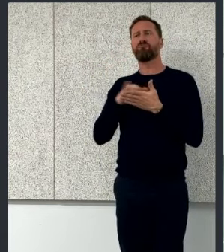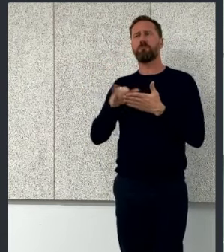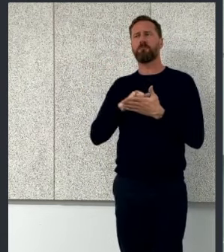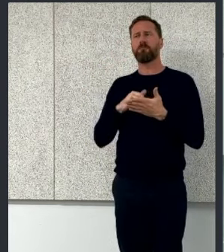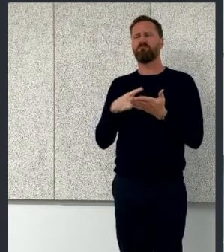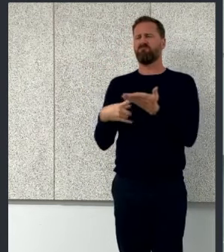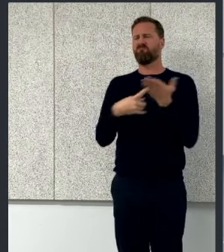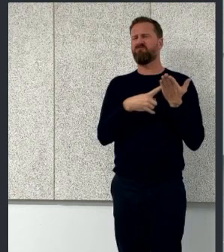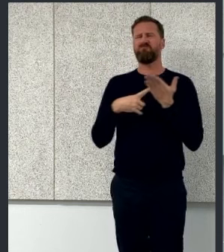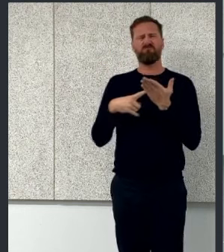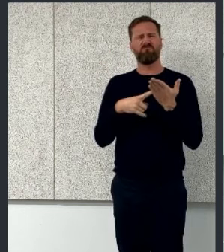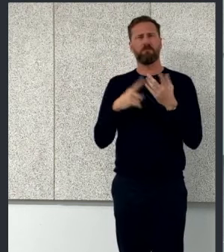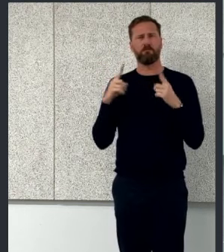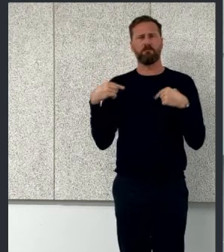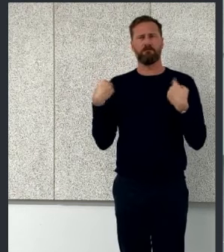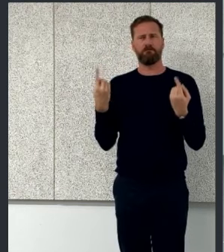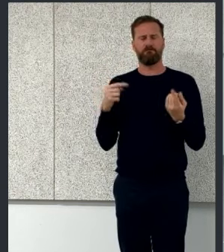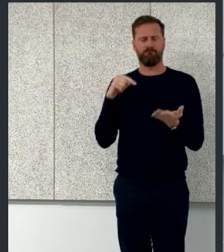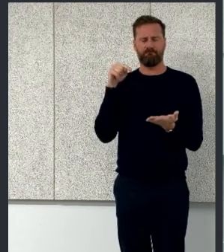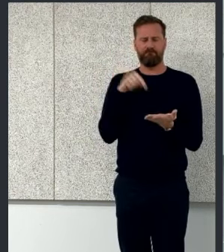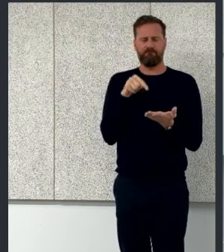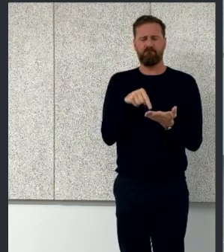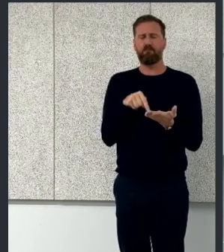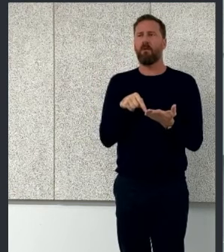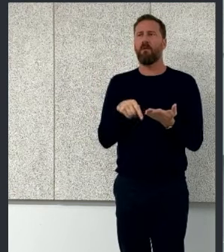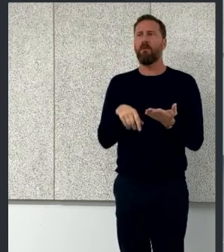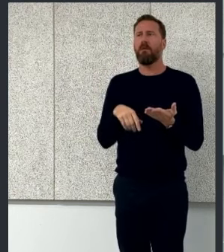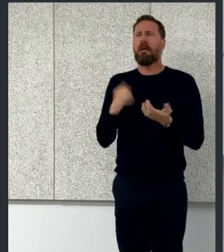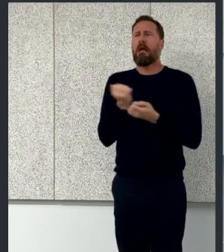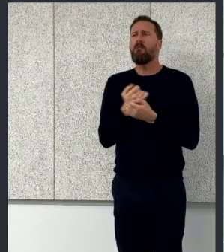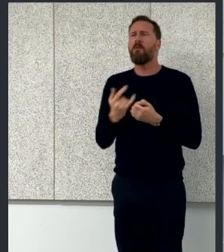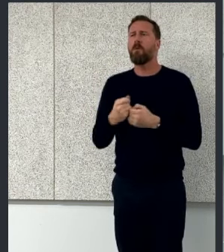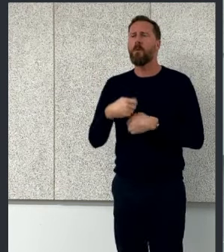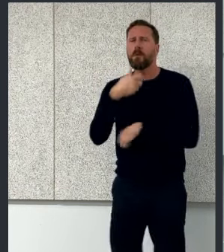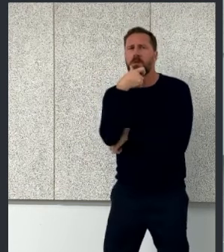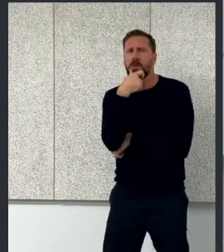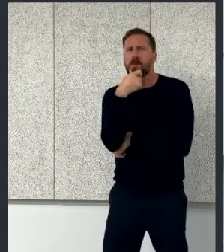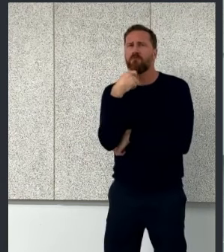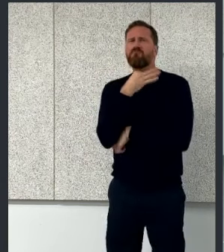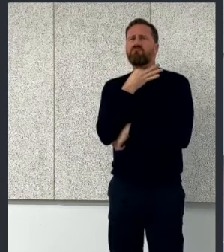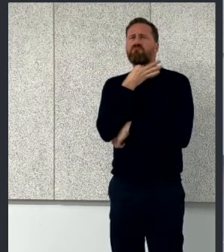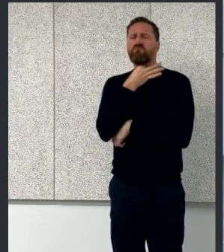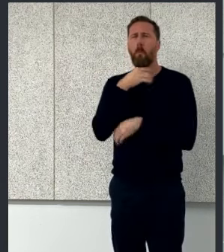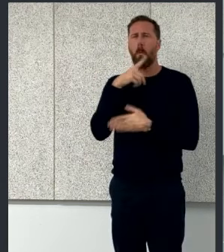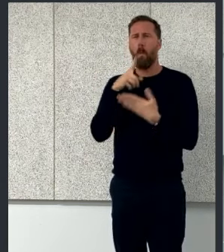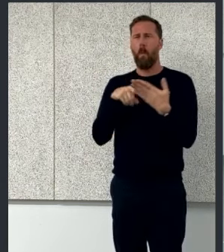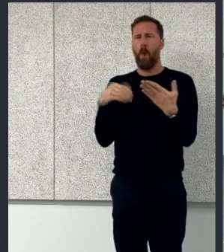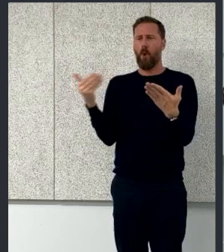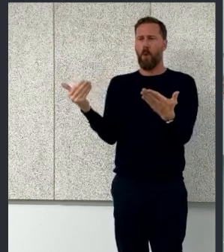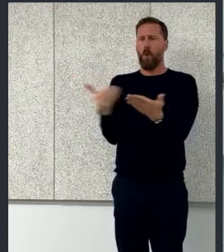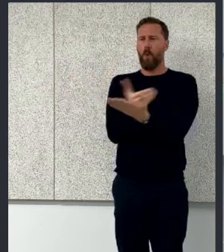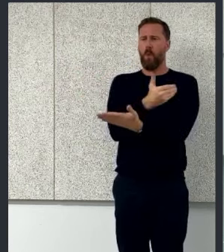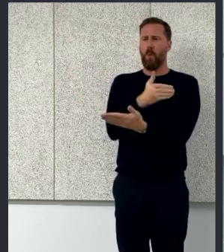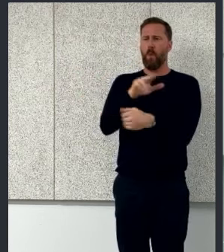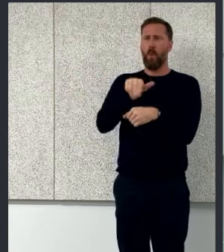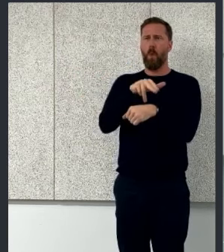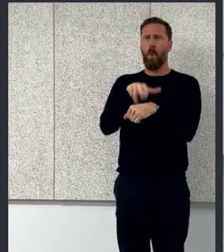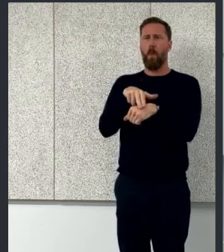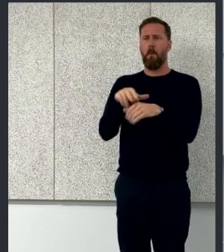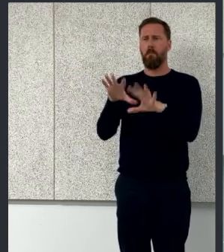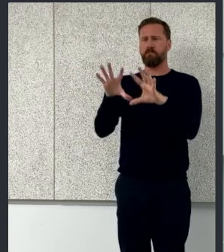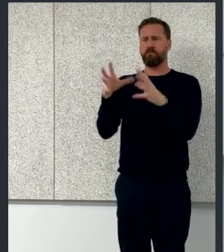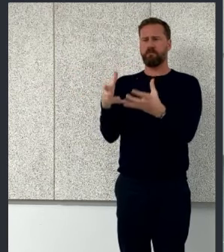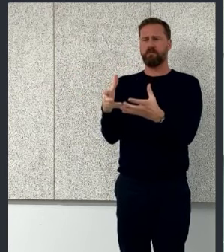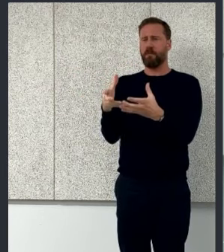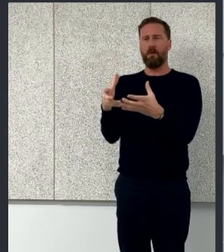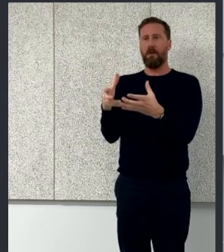everybody's wondering what the new normal is. And I think part of that is, like, we all have to perhaps breathe into the possibility that